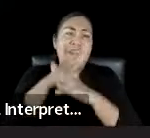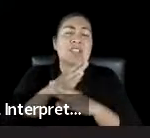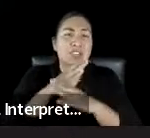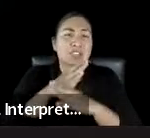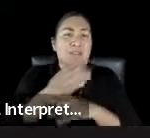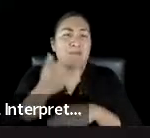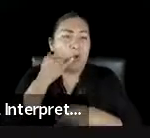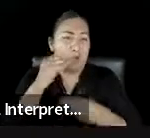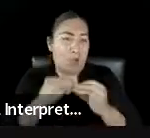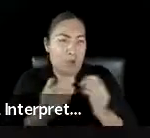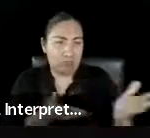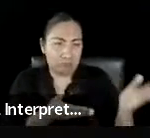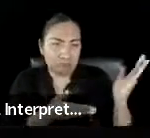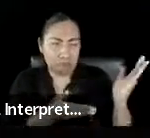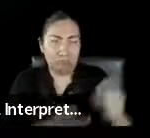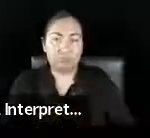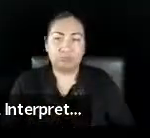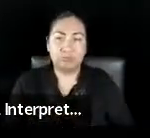1-800-273-8255.